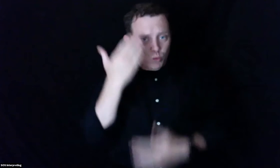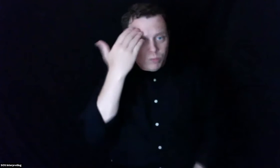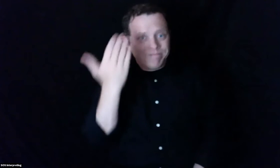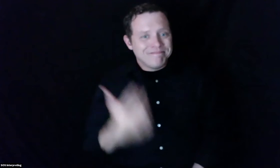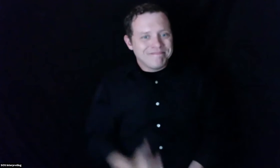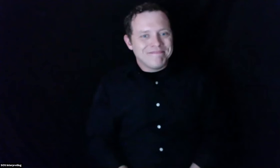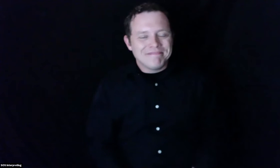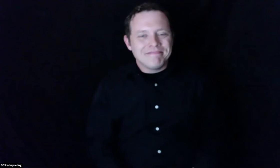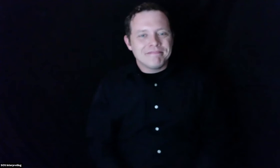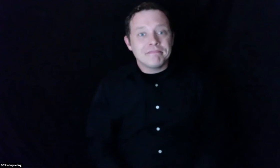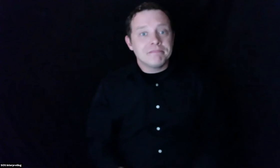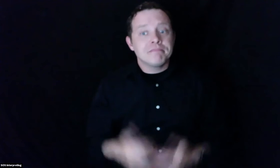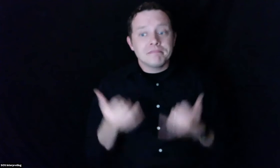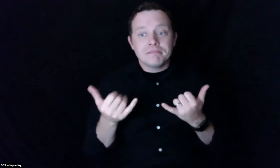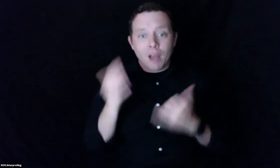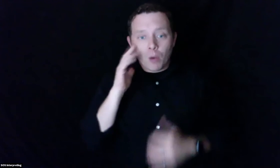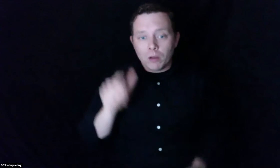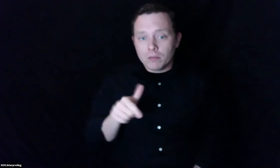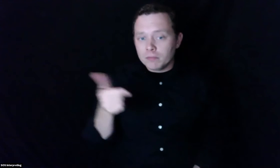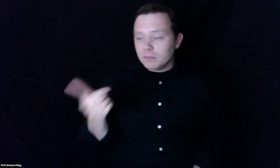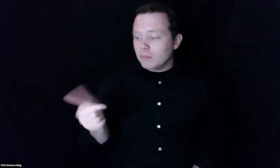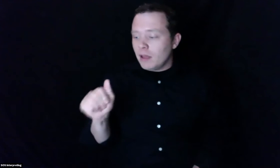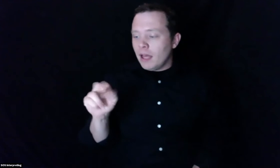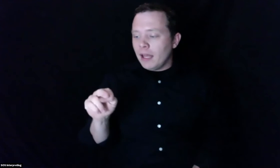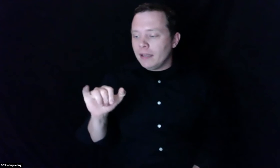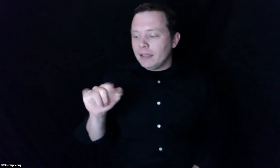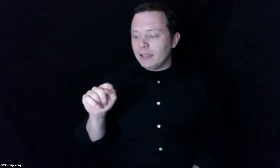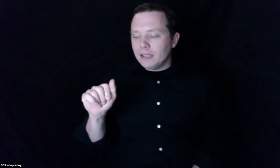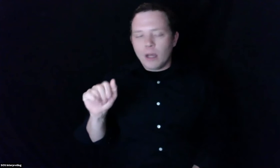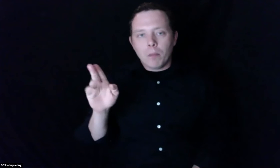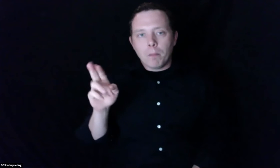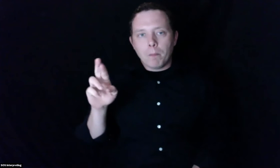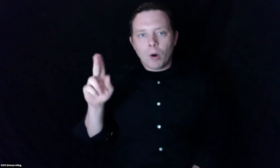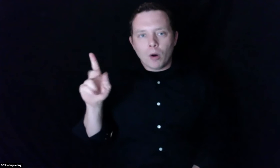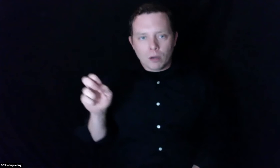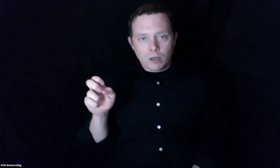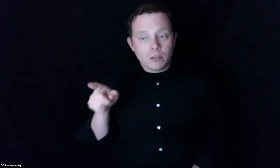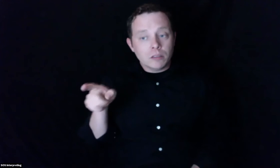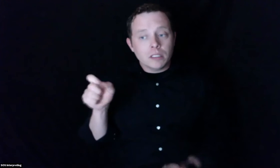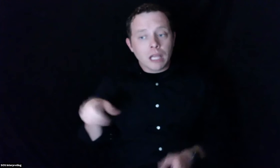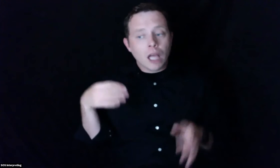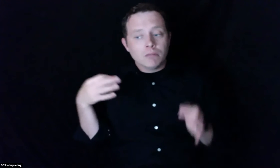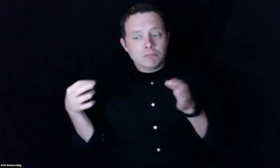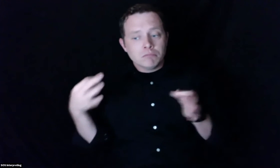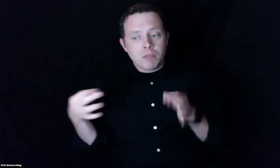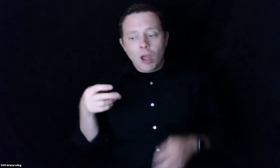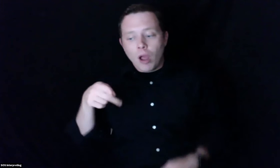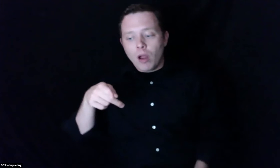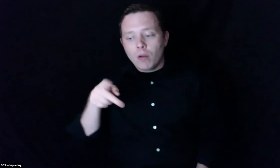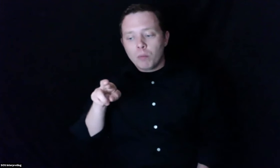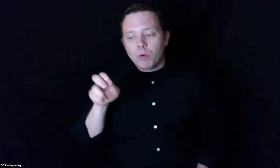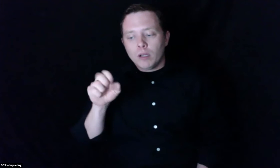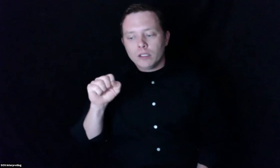So now I will hand it over to Anita Burke so that she can talk about your prescriptions and the